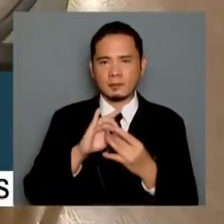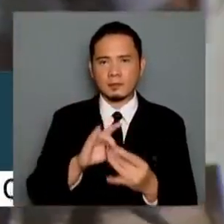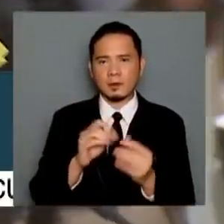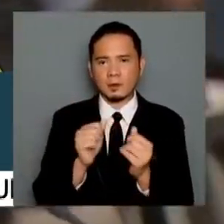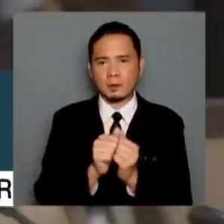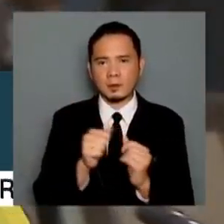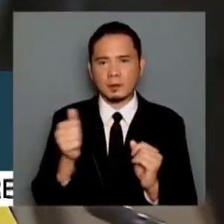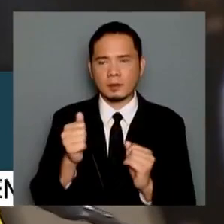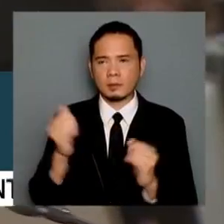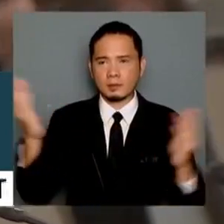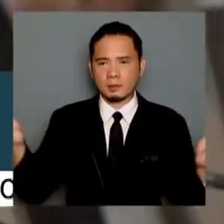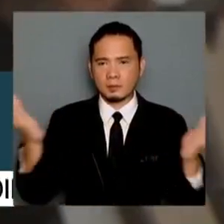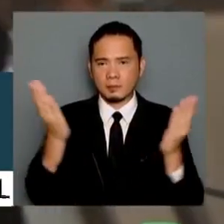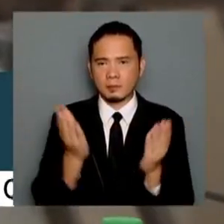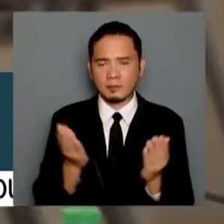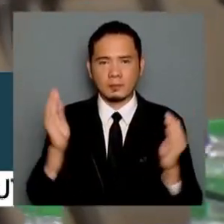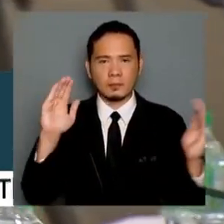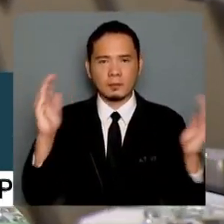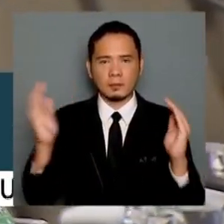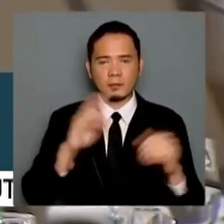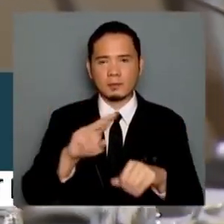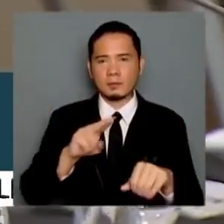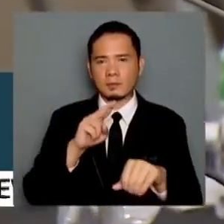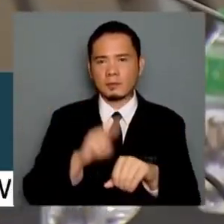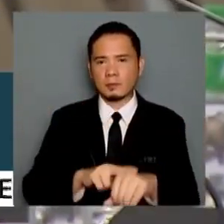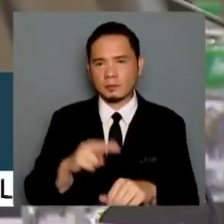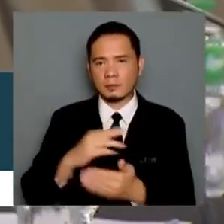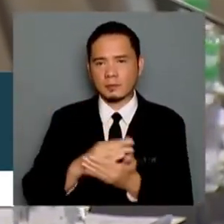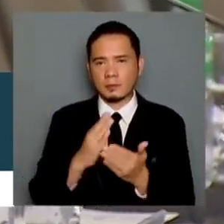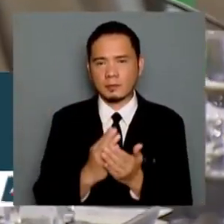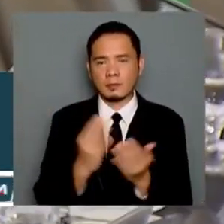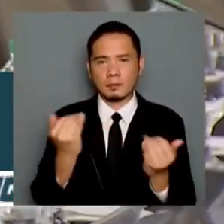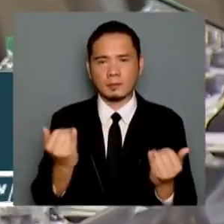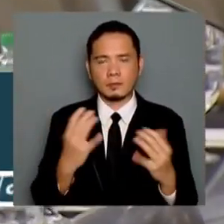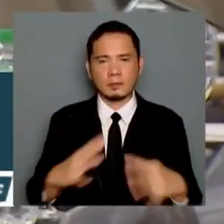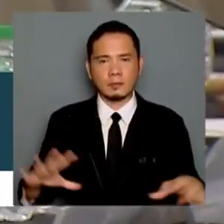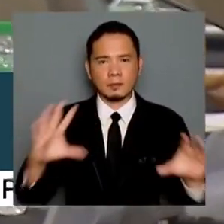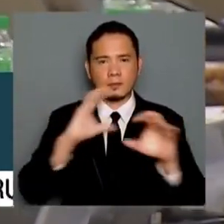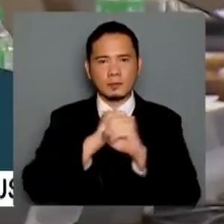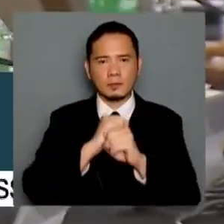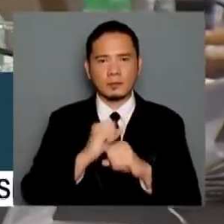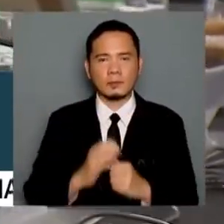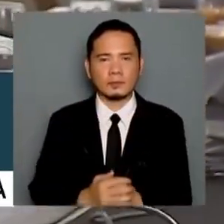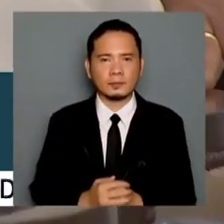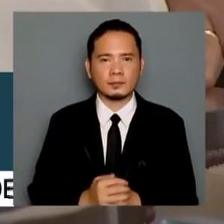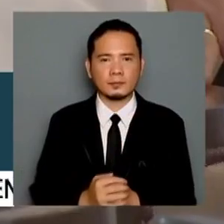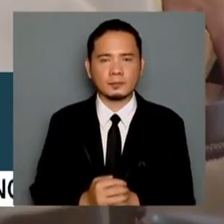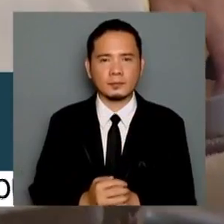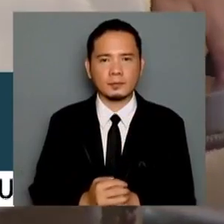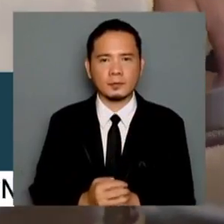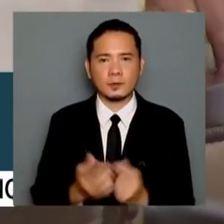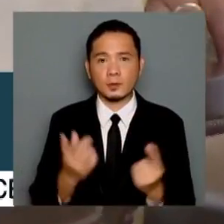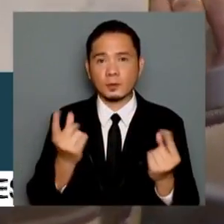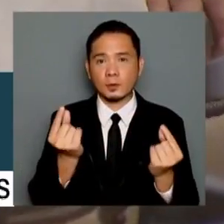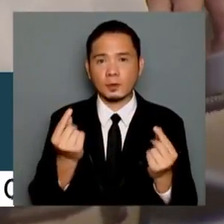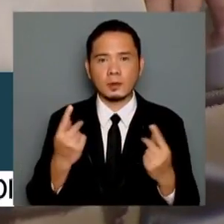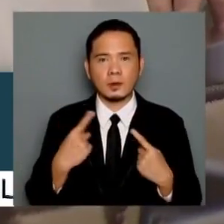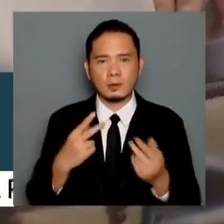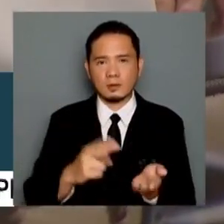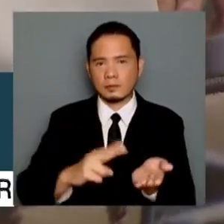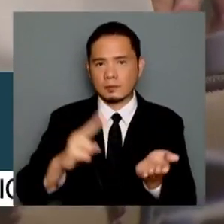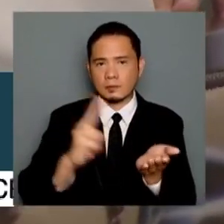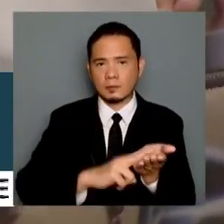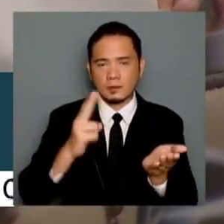House versions of the 2023 national budget wrapped up its work earlier today with the signing of the committee